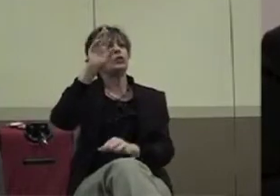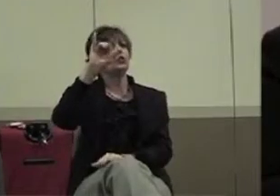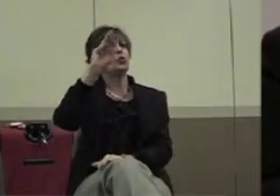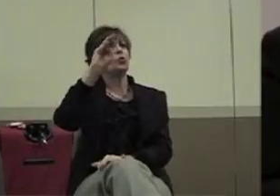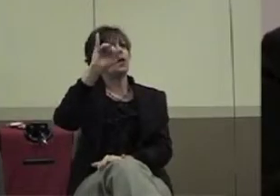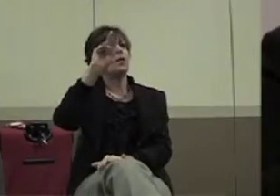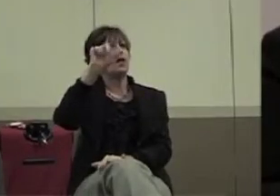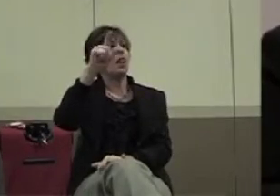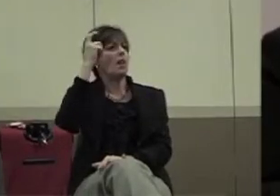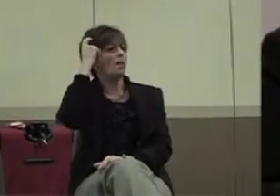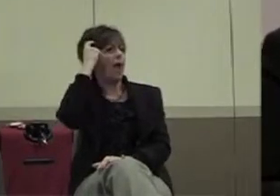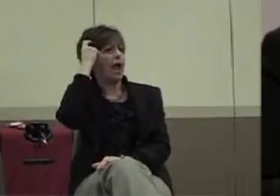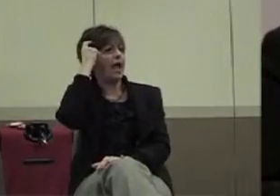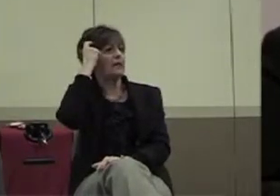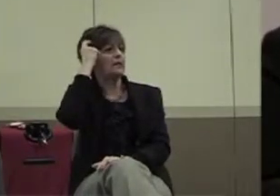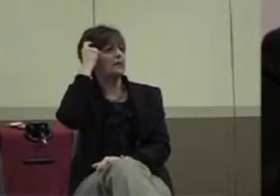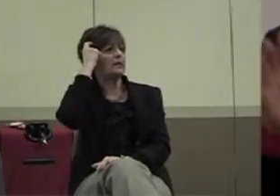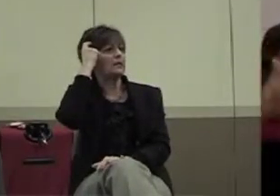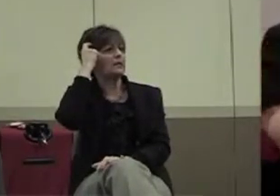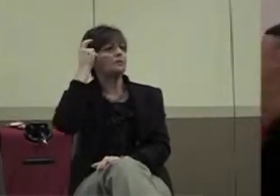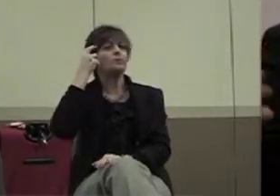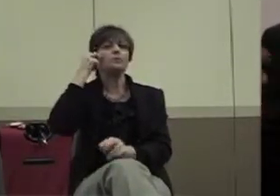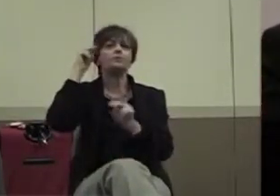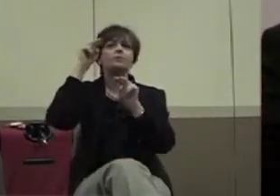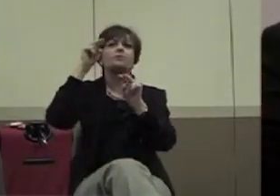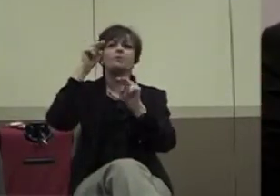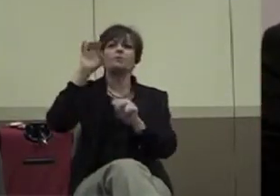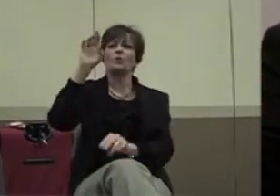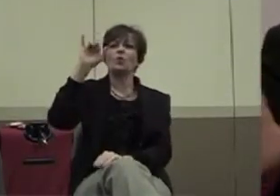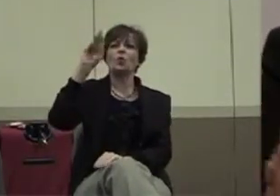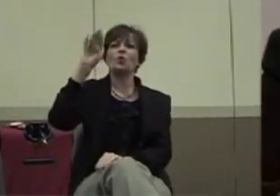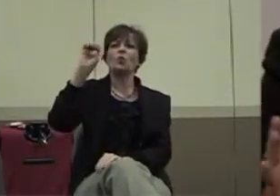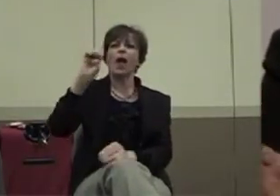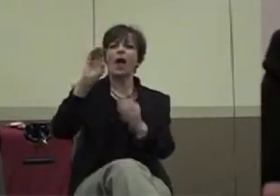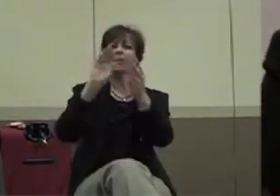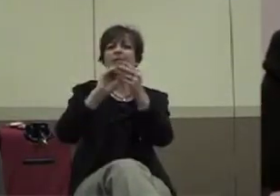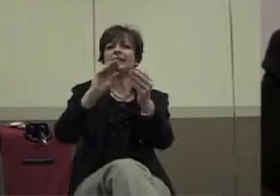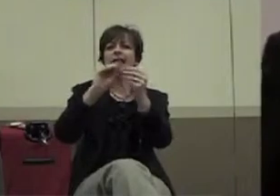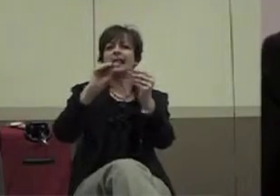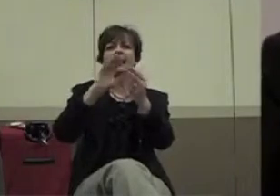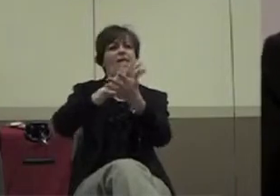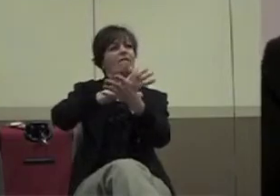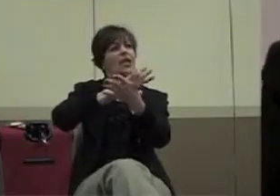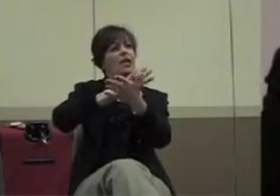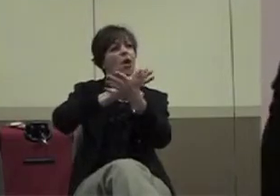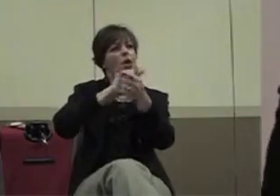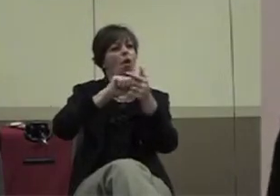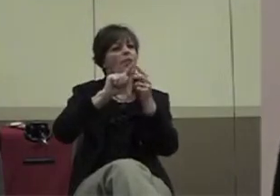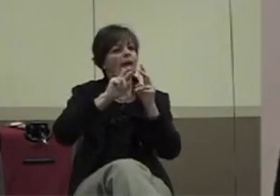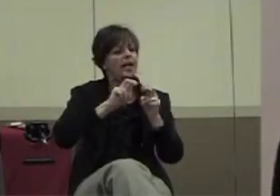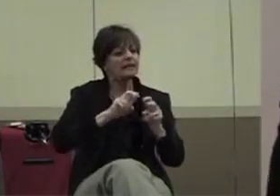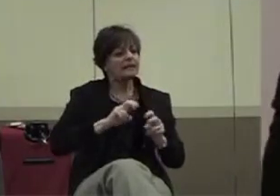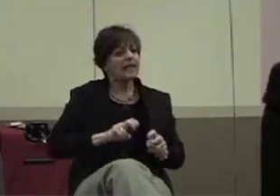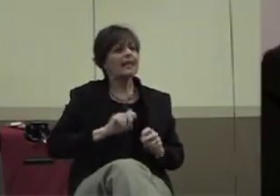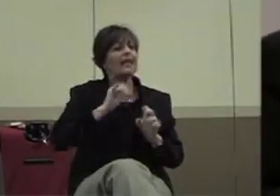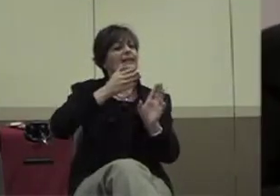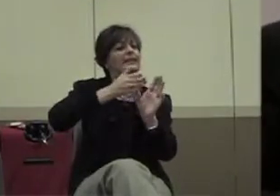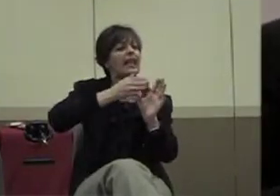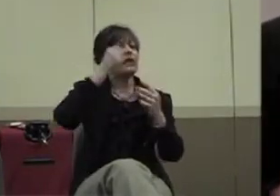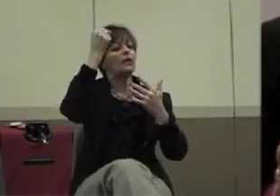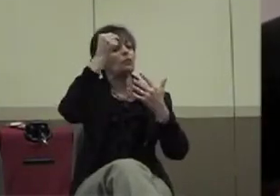and they watch one of the crime scene videos, and then they dissect the psychological properties of the